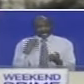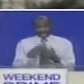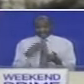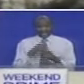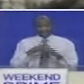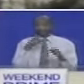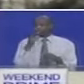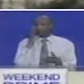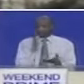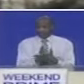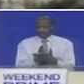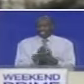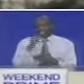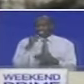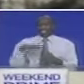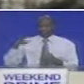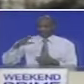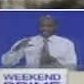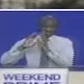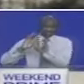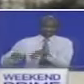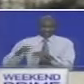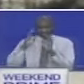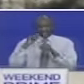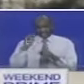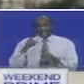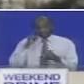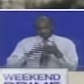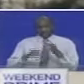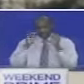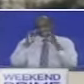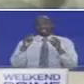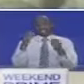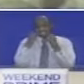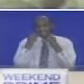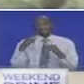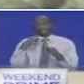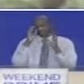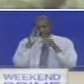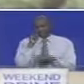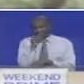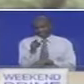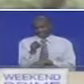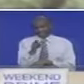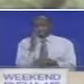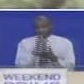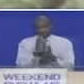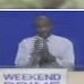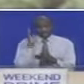truth, environment doesn't matter. The education, what the teachers gave us was the thing that was very important. Vita vitasikika